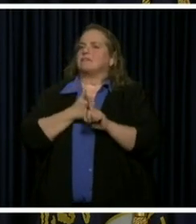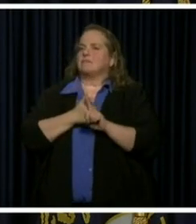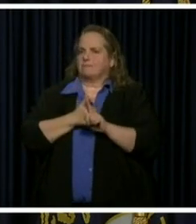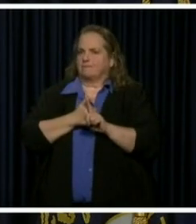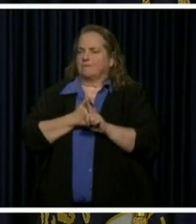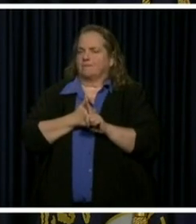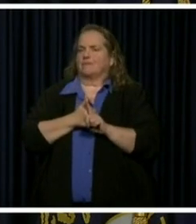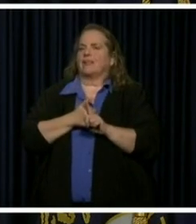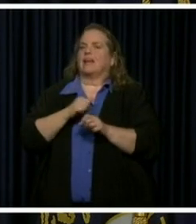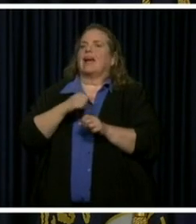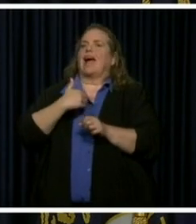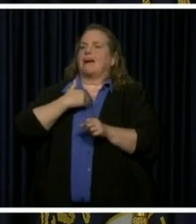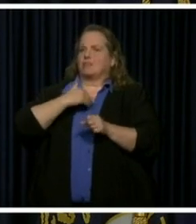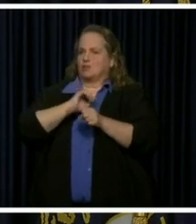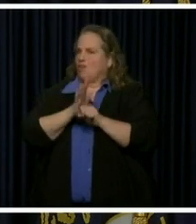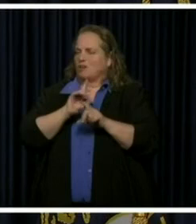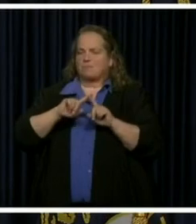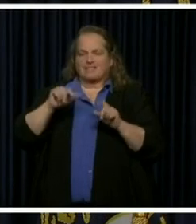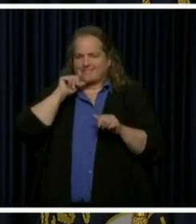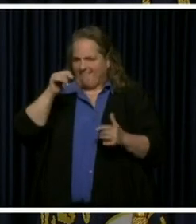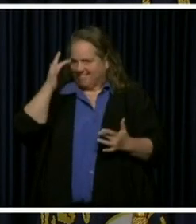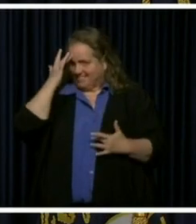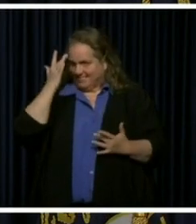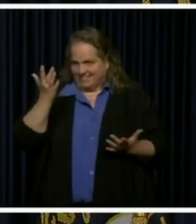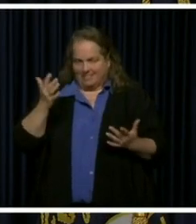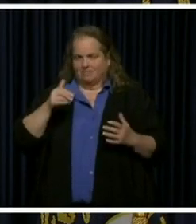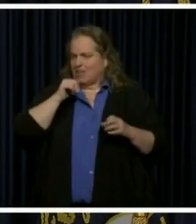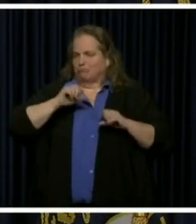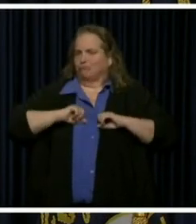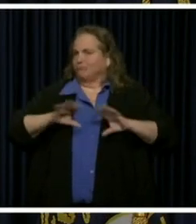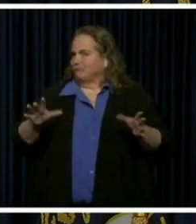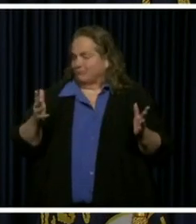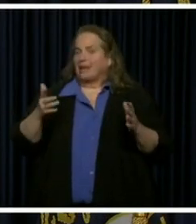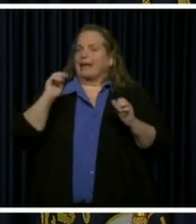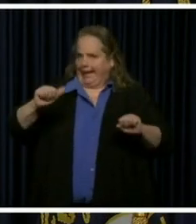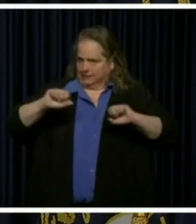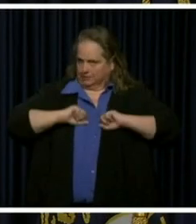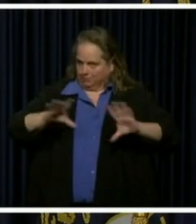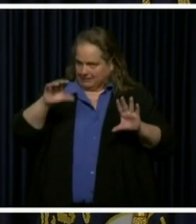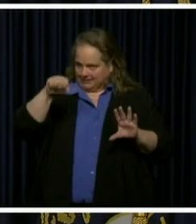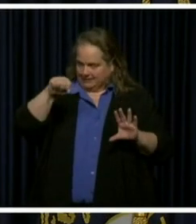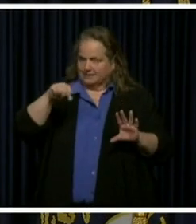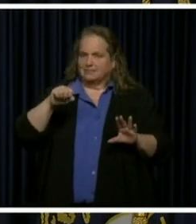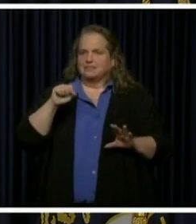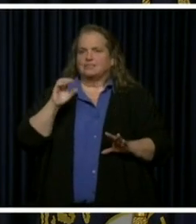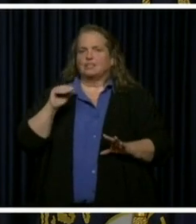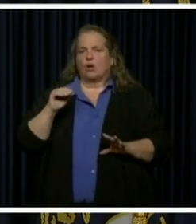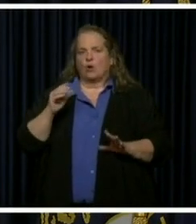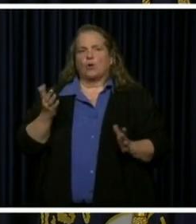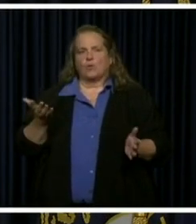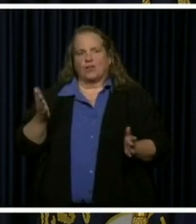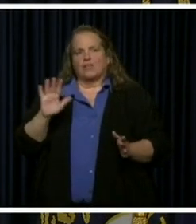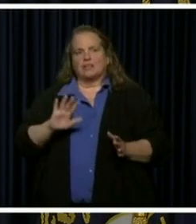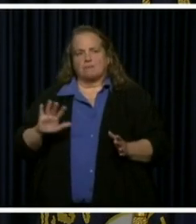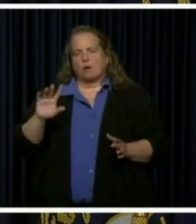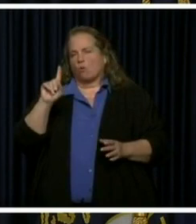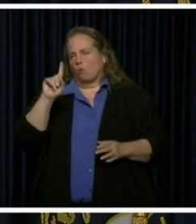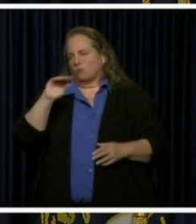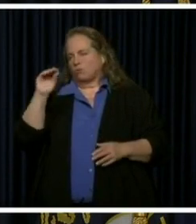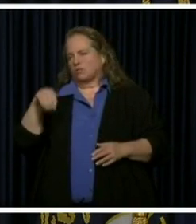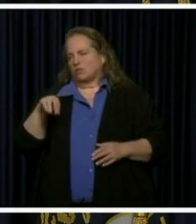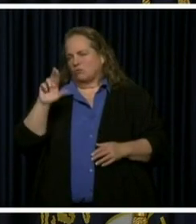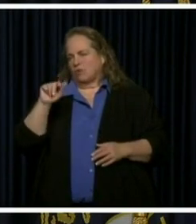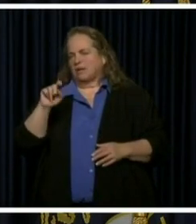is probably a good estimate of the asymptomatic rate, unless Steve starts disagreeing with me. And then we're finding about